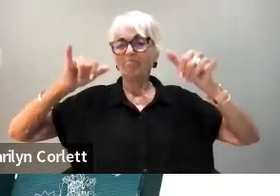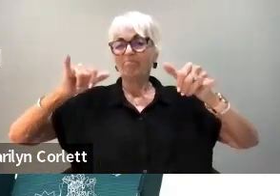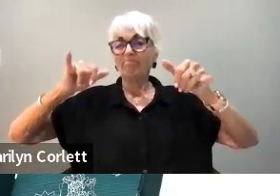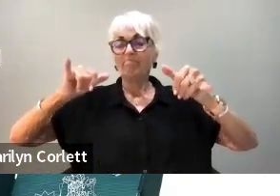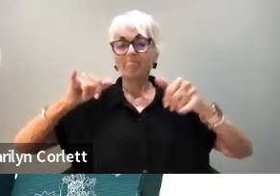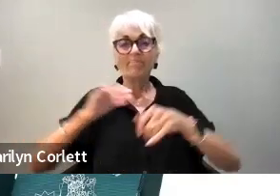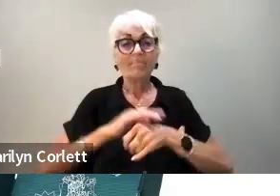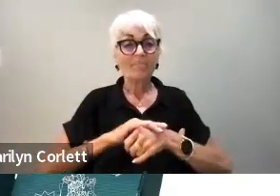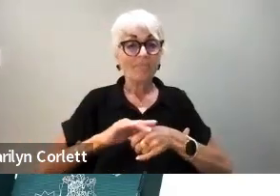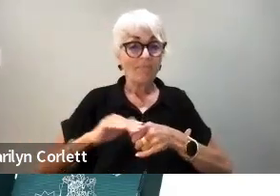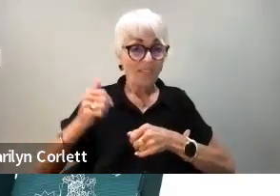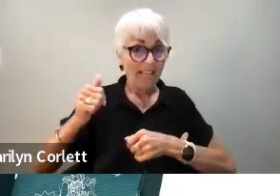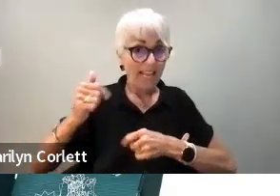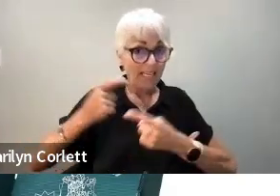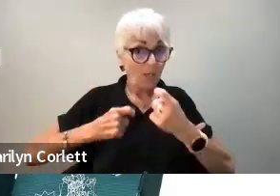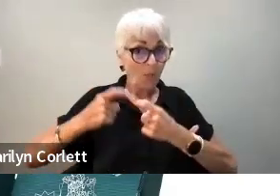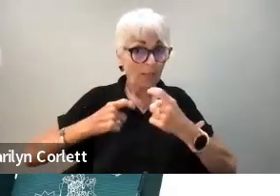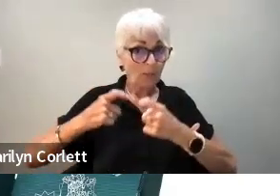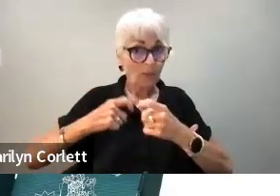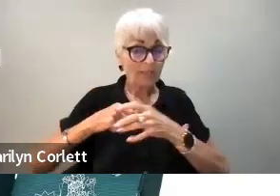Do we have any questions?